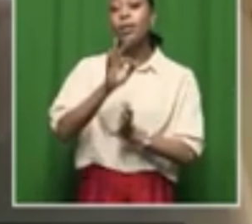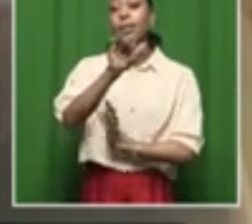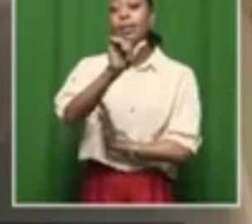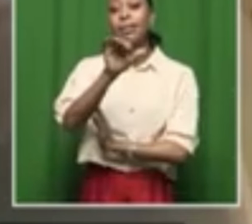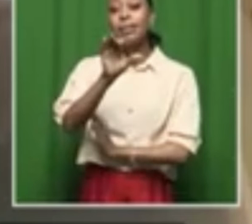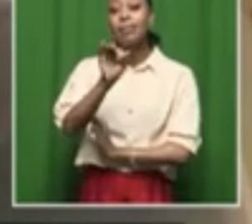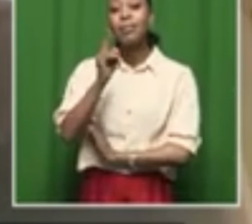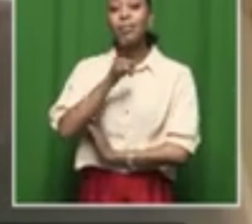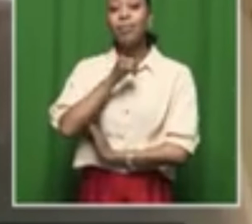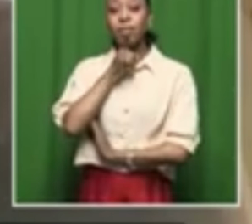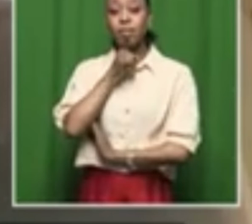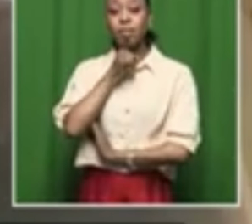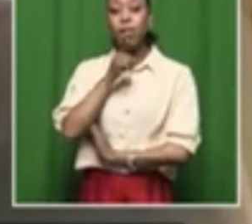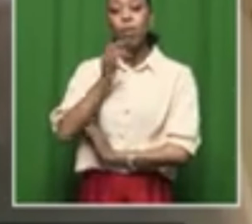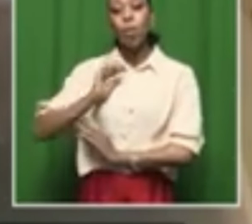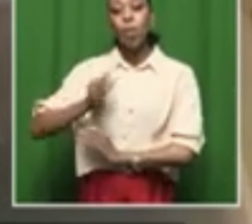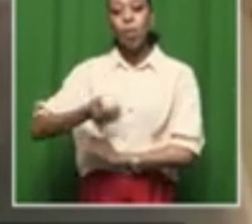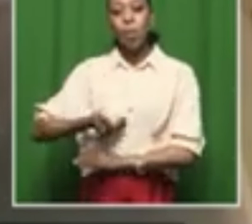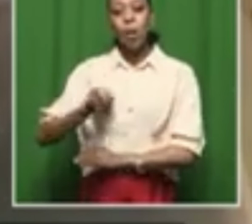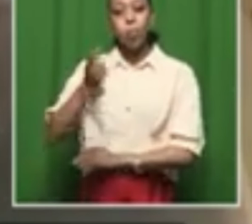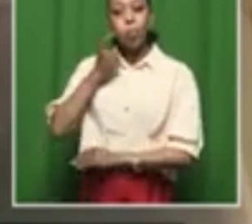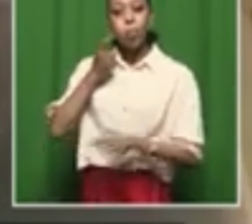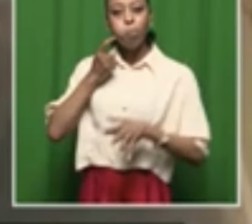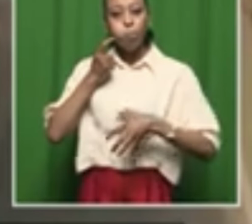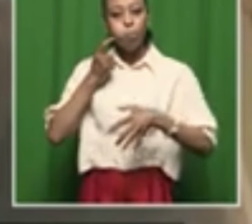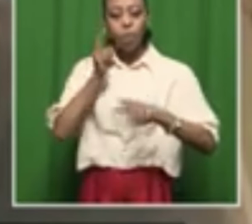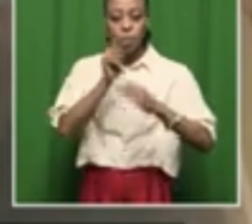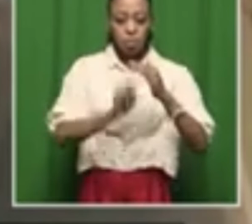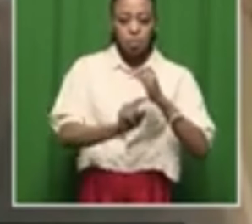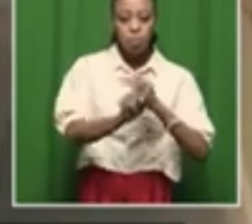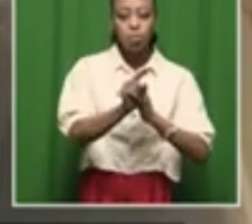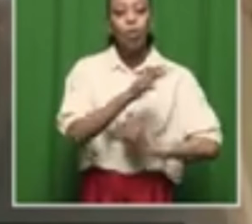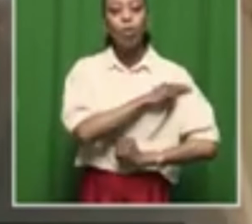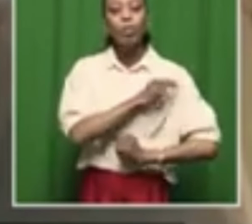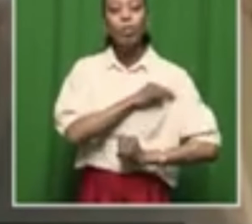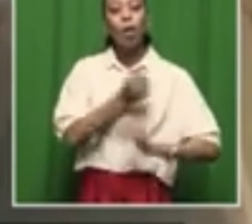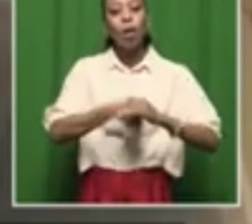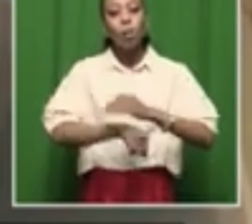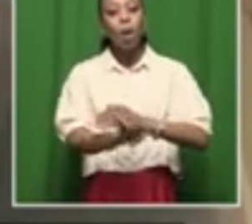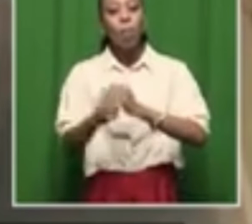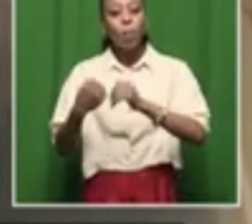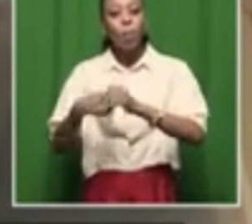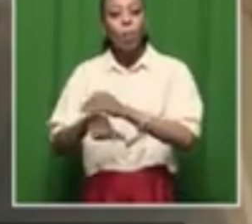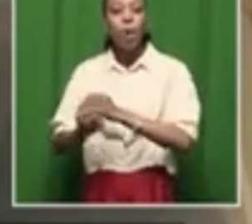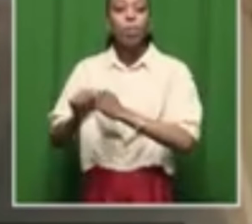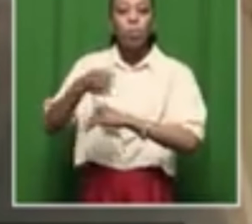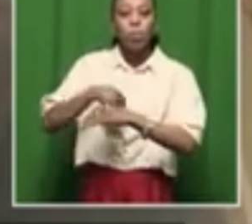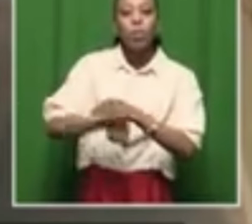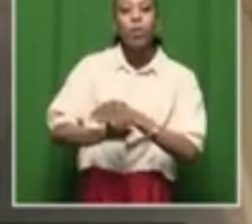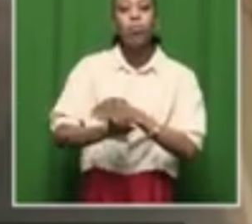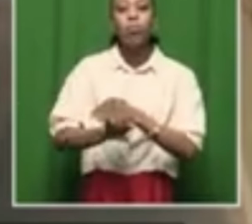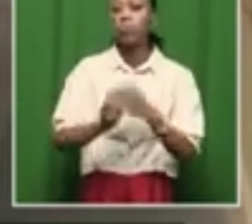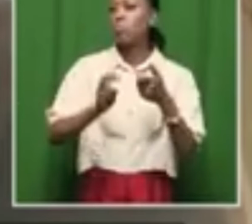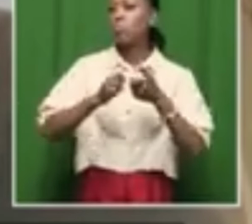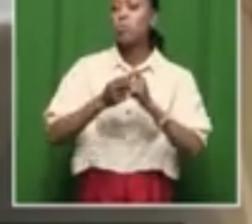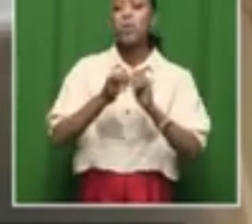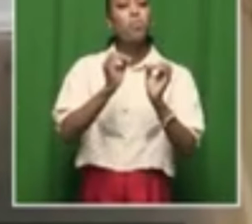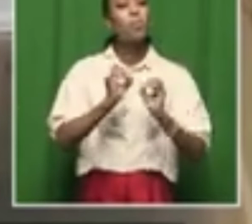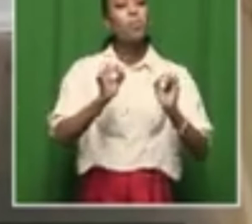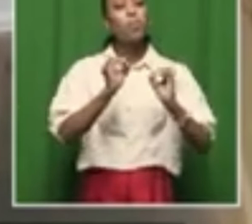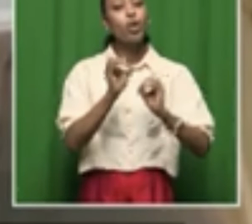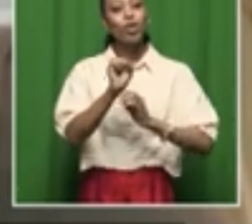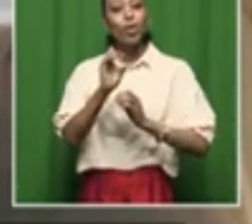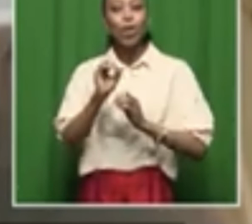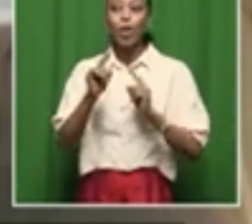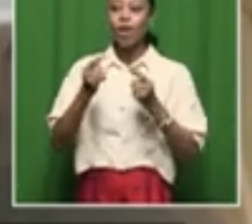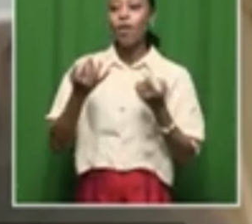1,060,000 pregnant women go through our hospitals and deliver babies, most of which without any incident. So we are not